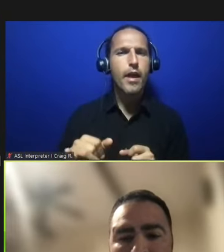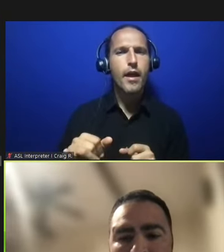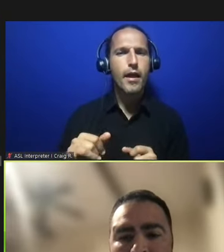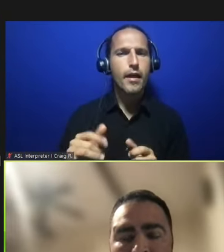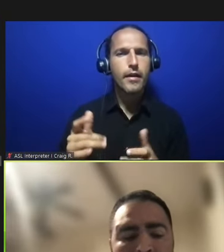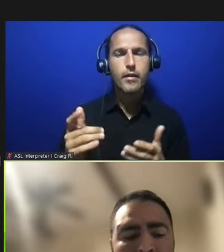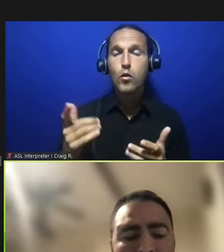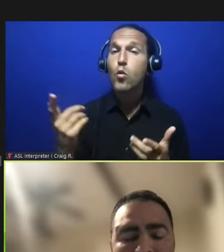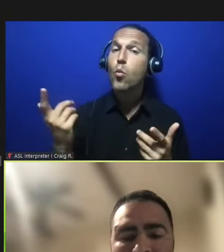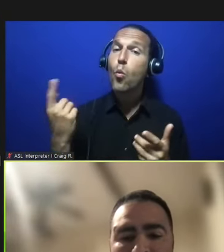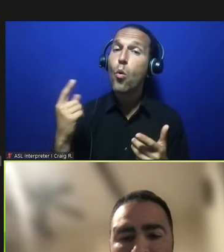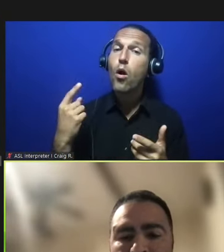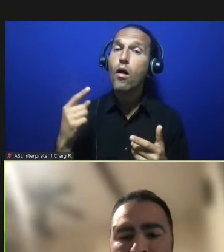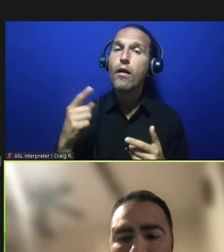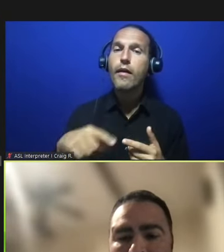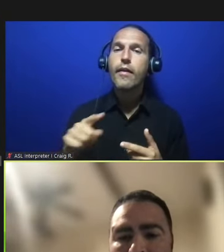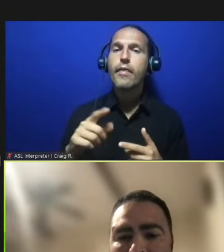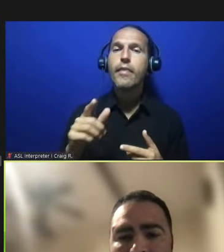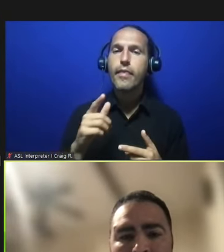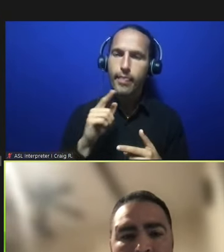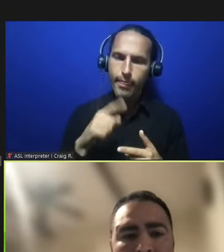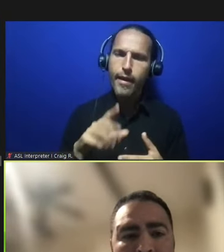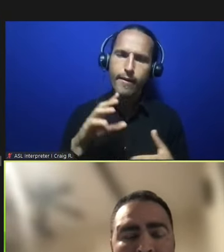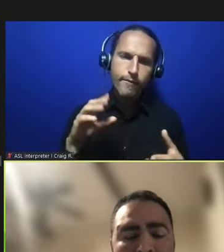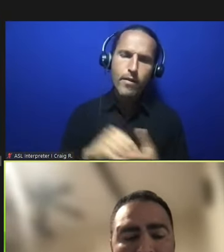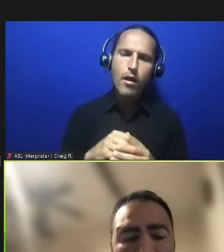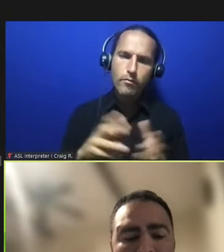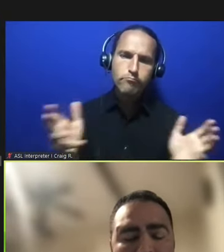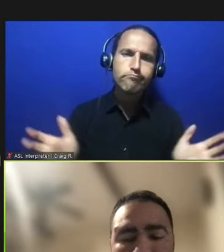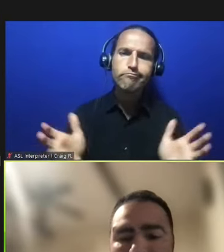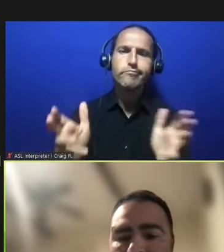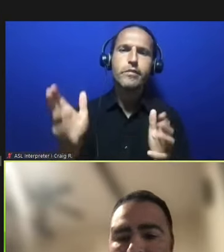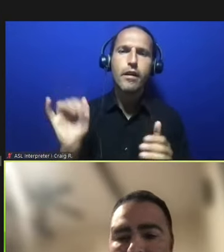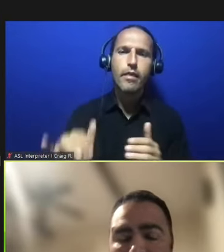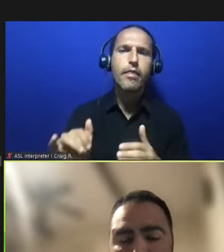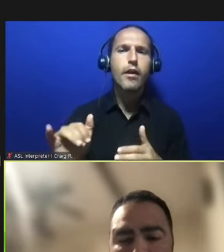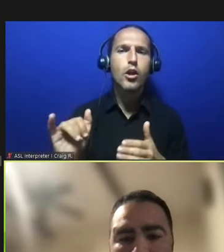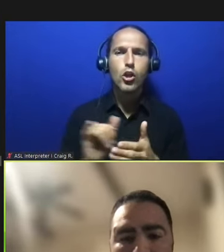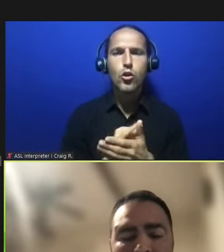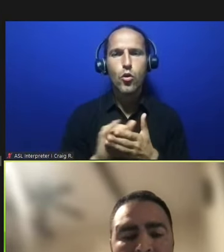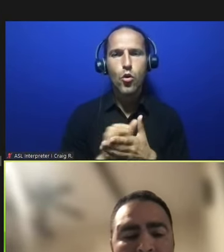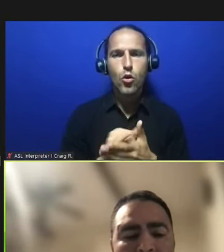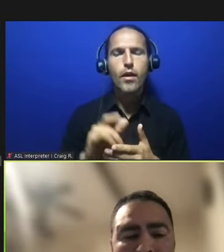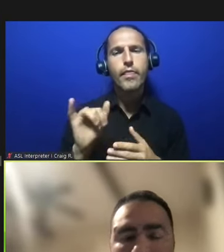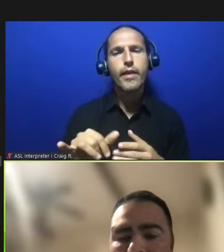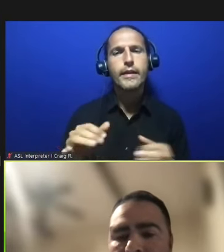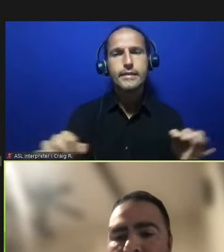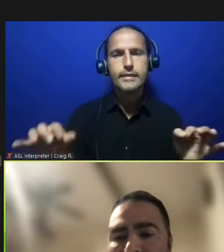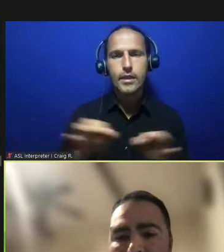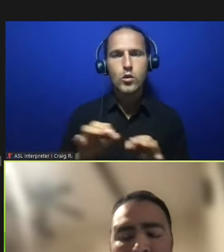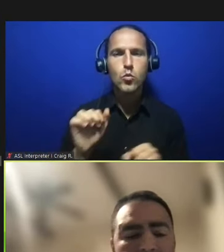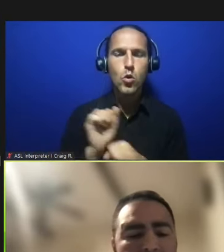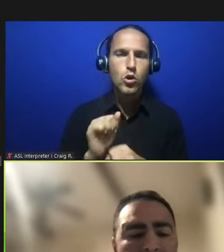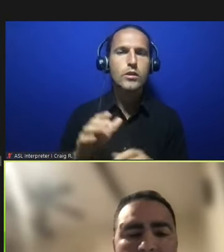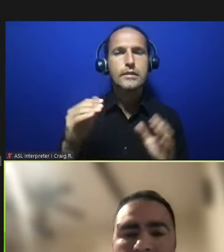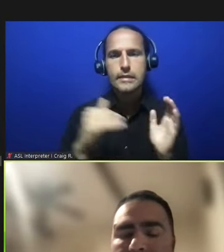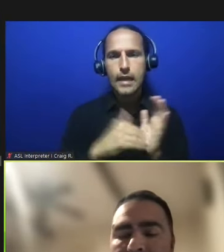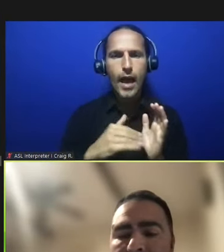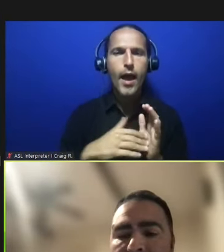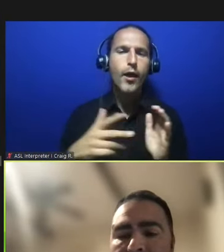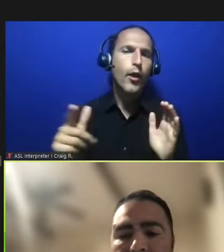they are what? They are the one that moves New York City. They are one that moves the essential workers, doctors, lawyers,